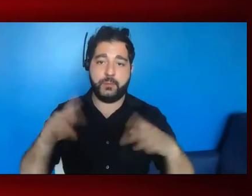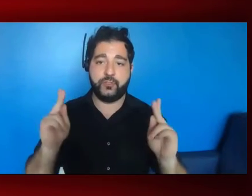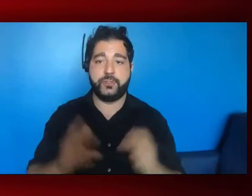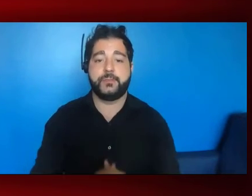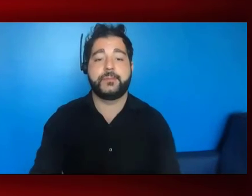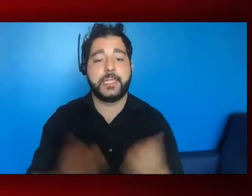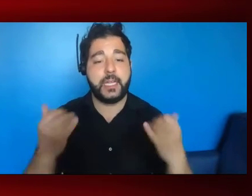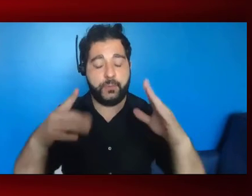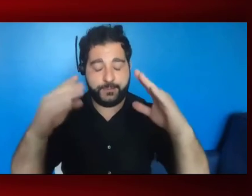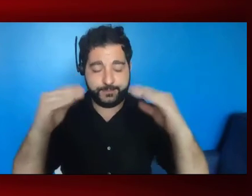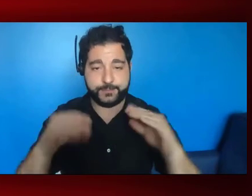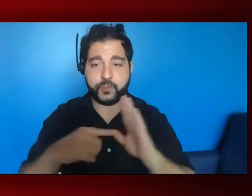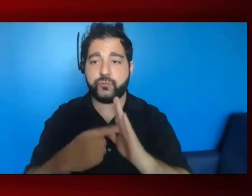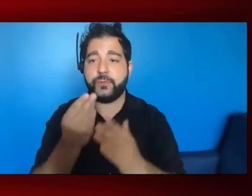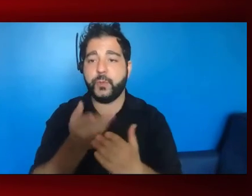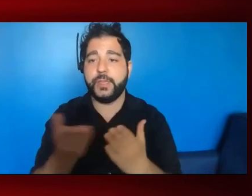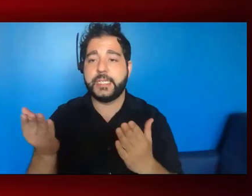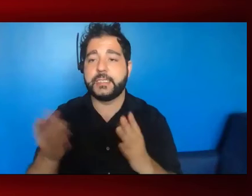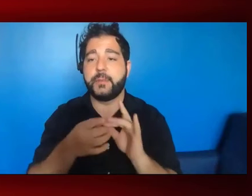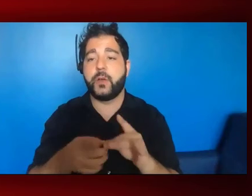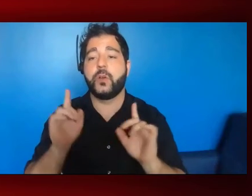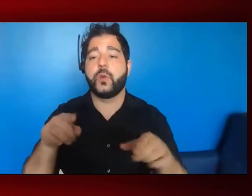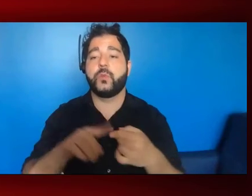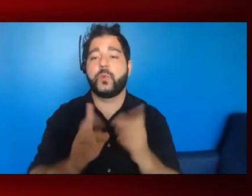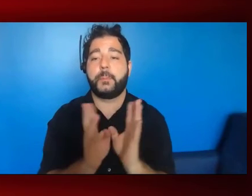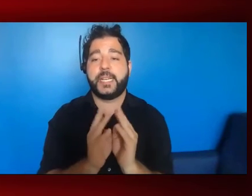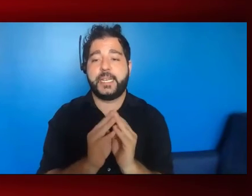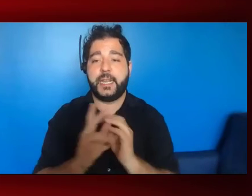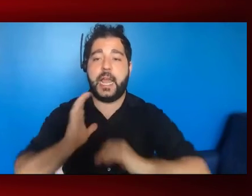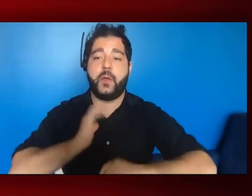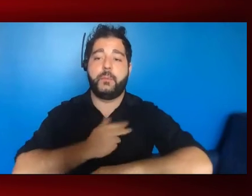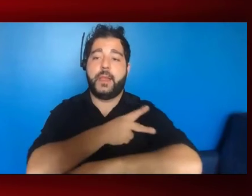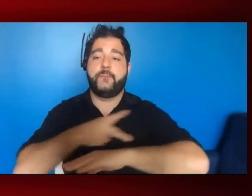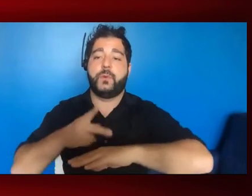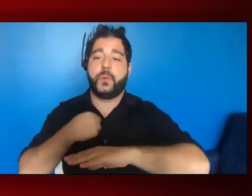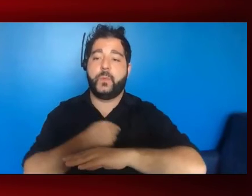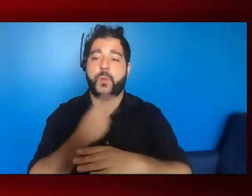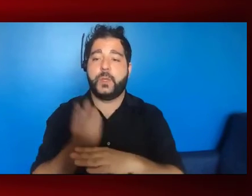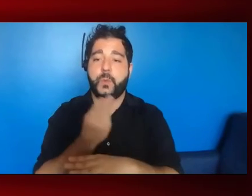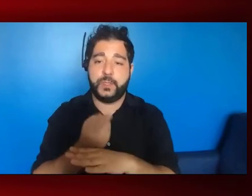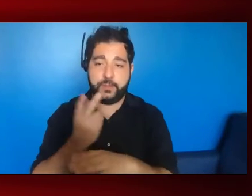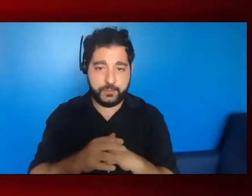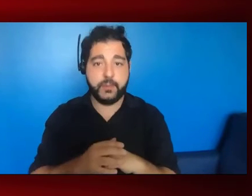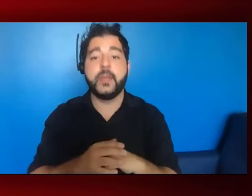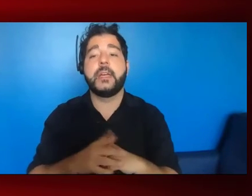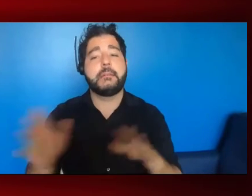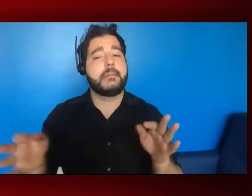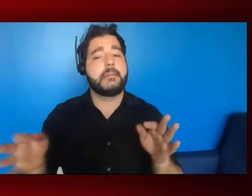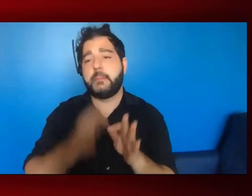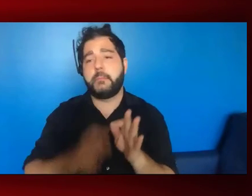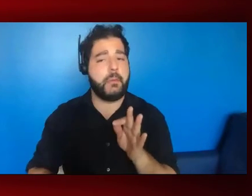Now I'm going to show you a couple things about GoToMeeting, the platform we're going to use. GoToMeeting is a simple